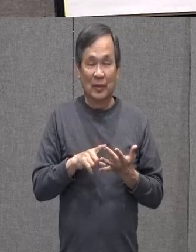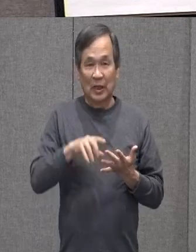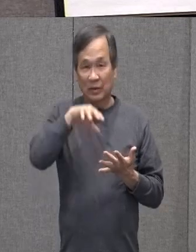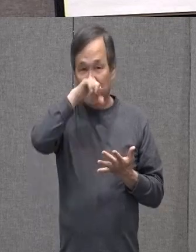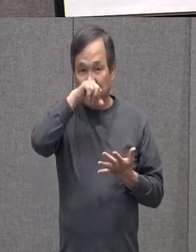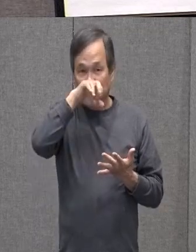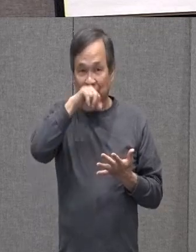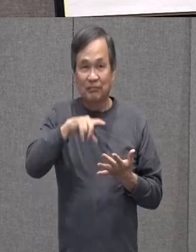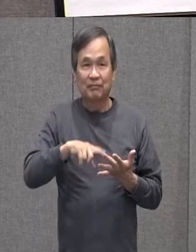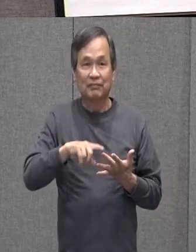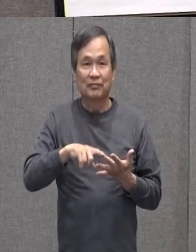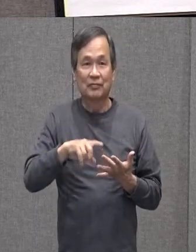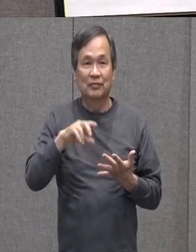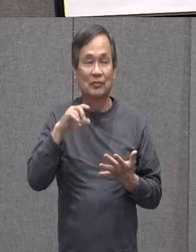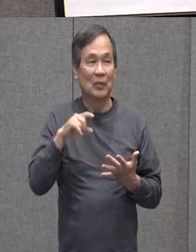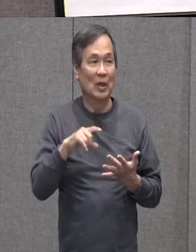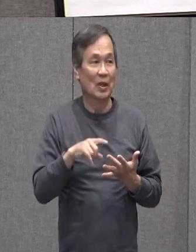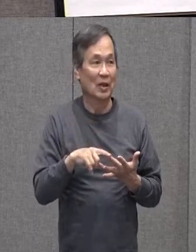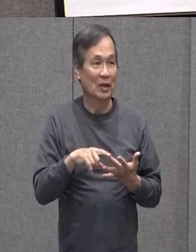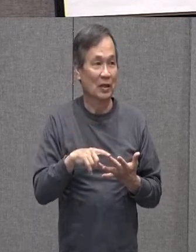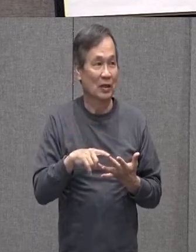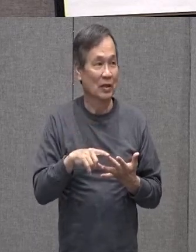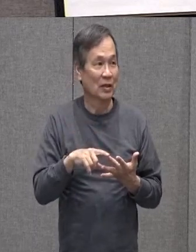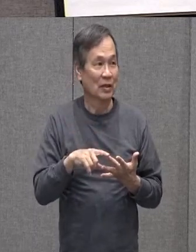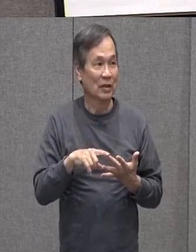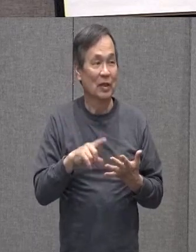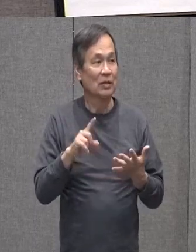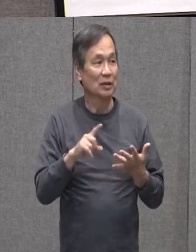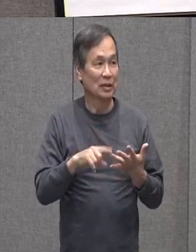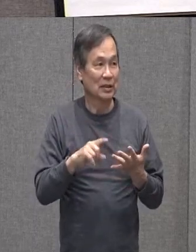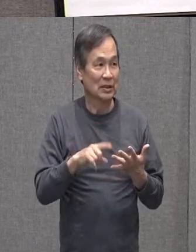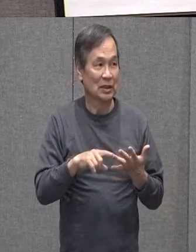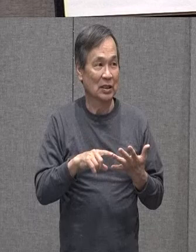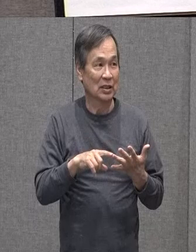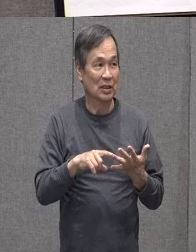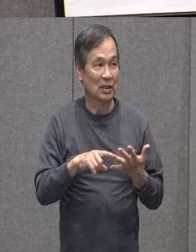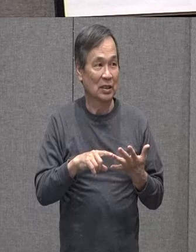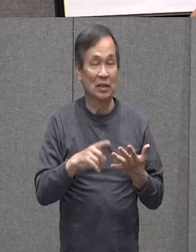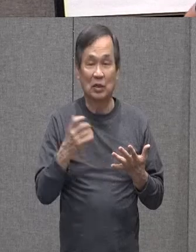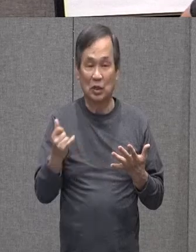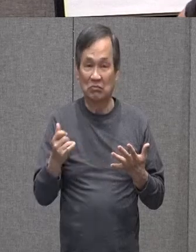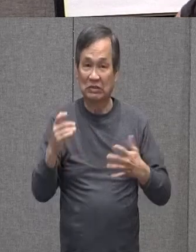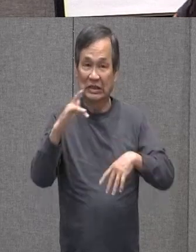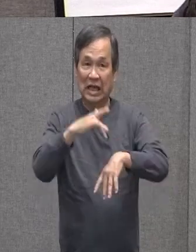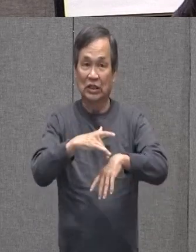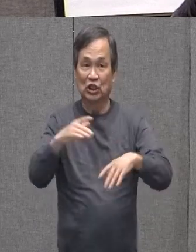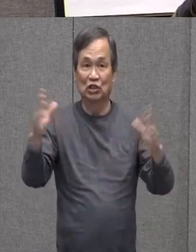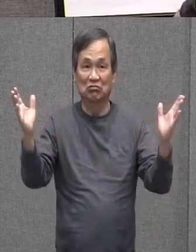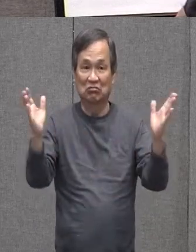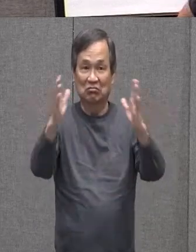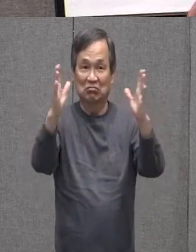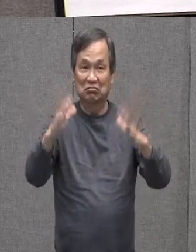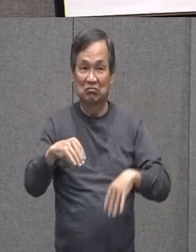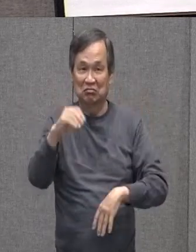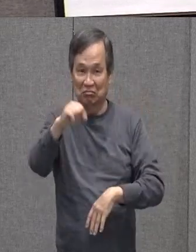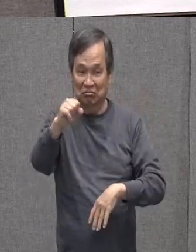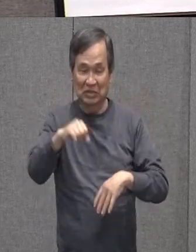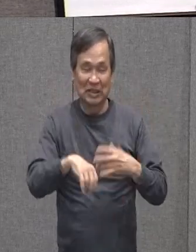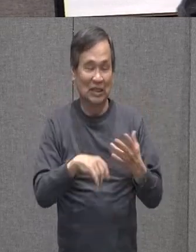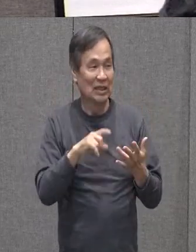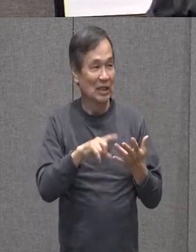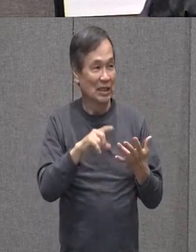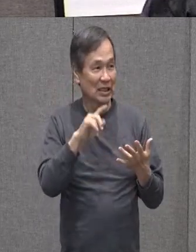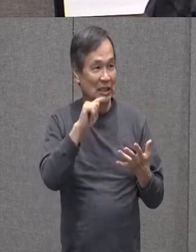smell with our noses. Yes, yes, yes. We can, Odor. not right now, but we can touch things. Yes, we have